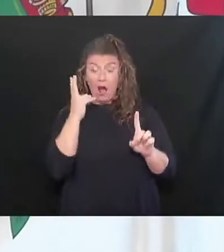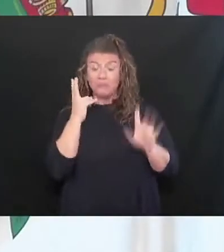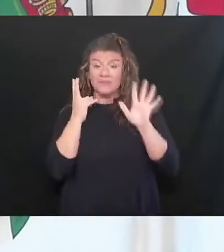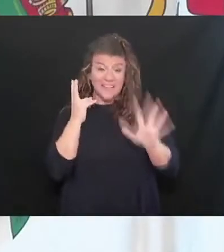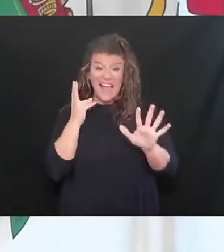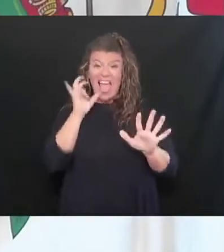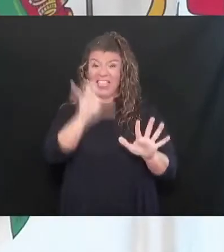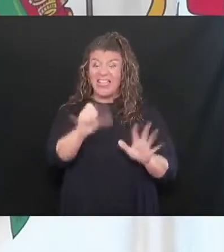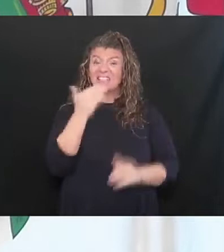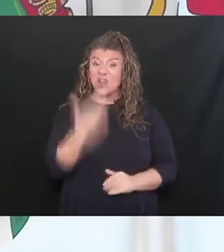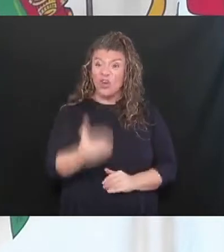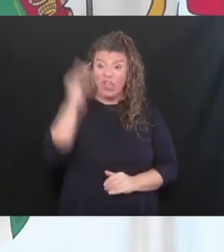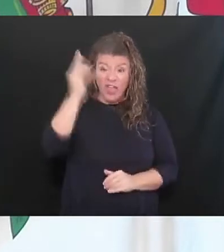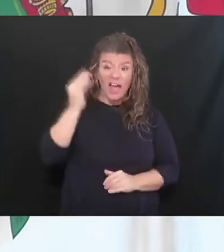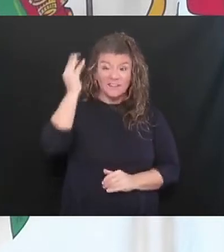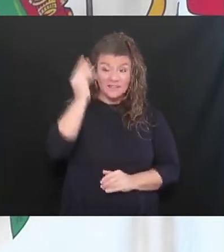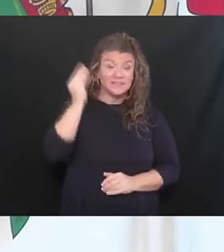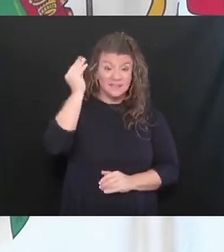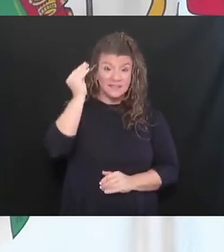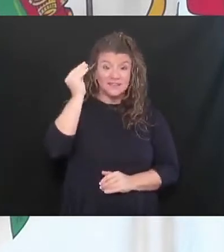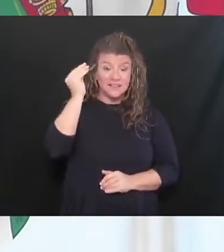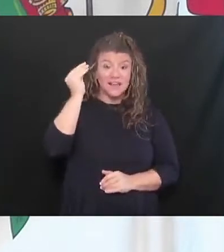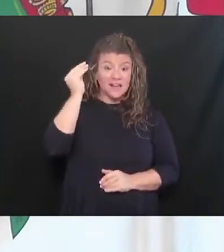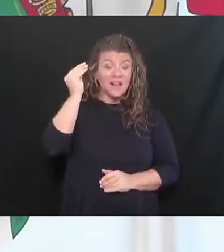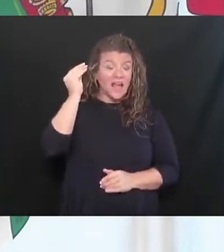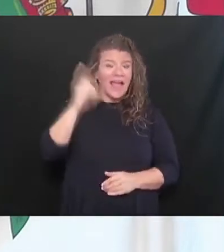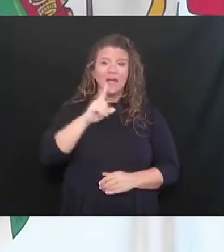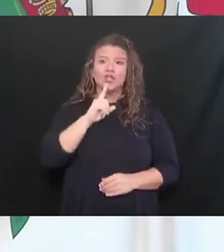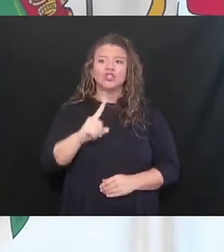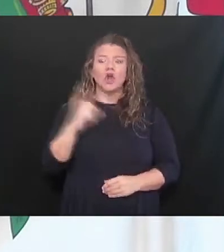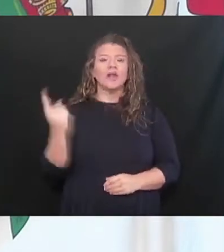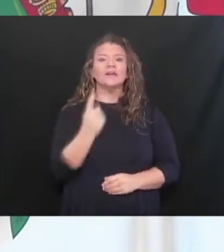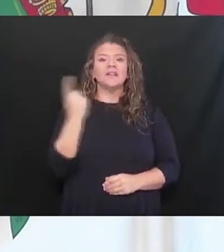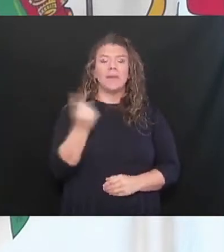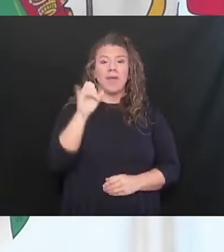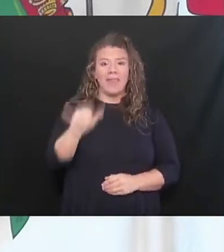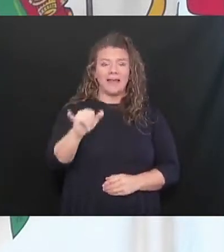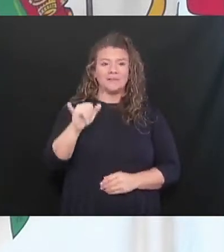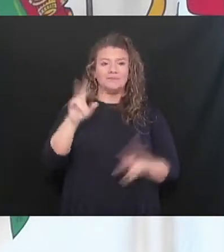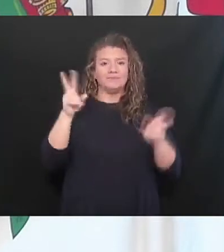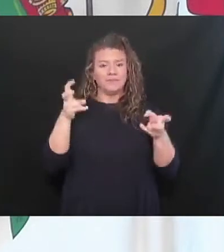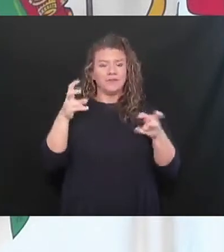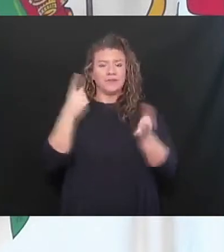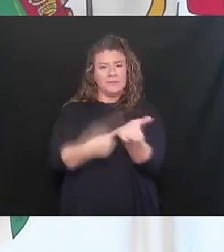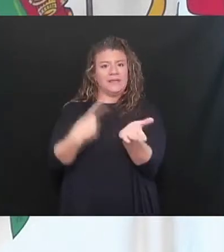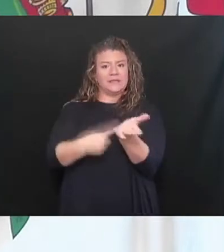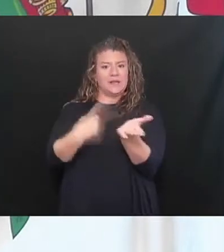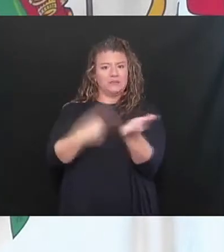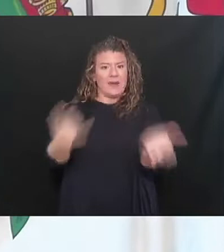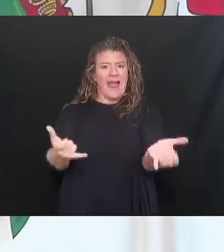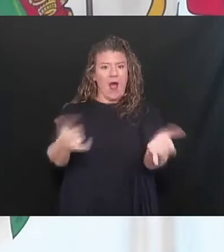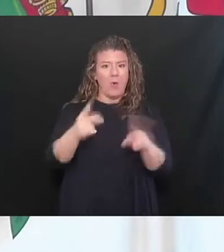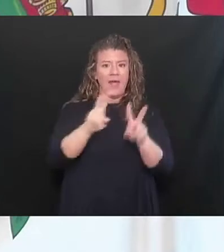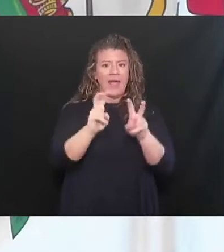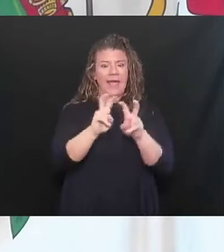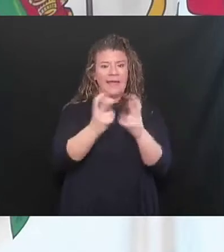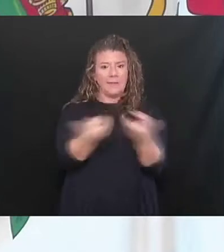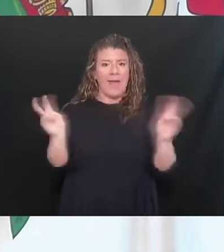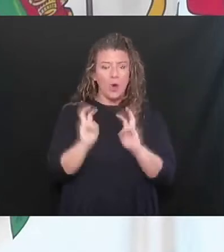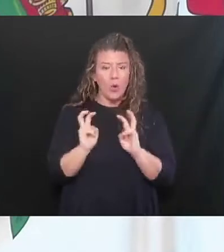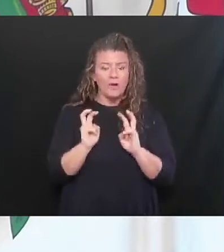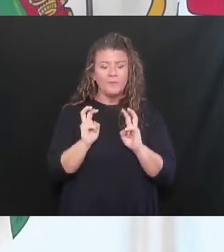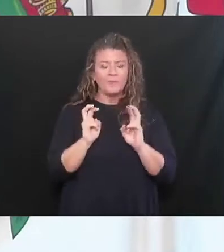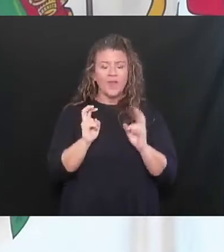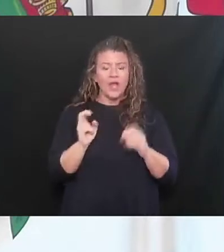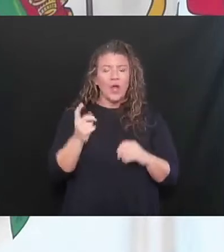Without any question, it's a good thought, and it's surely something that's on the table, and you know, we're just